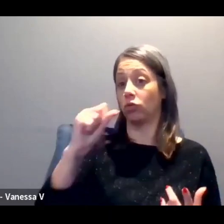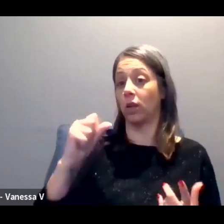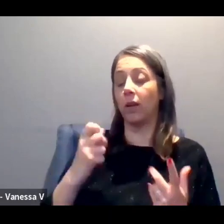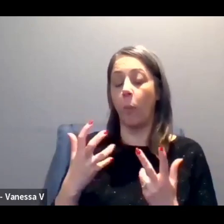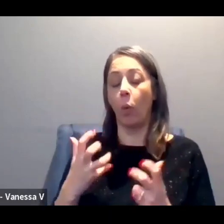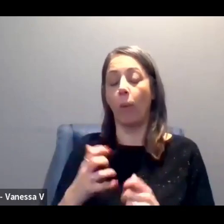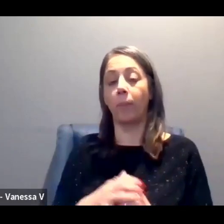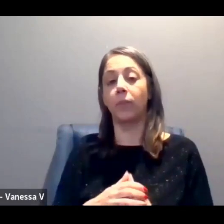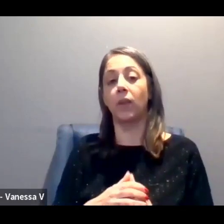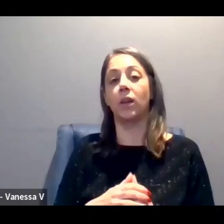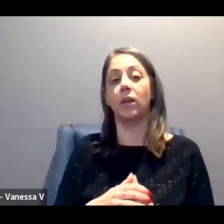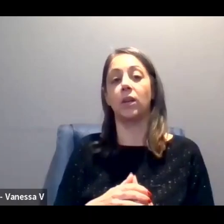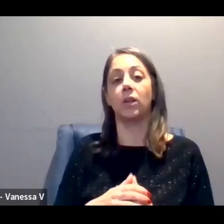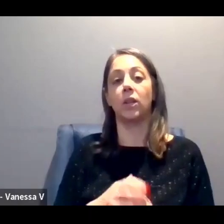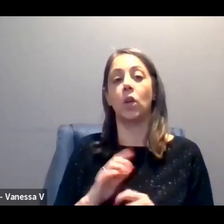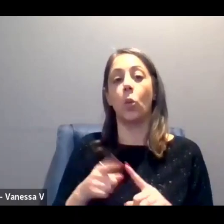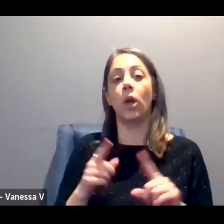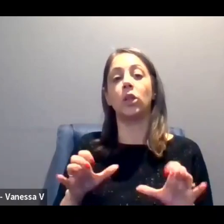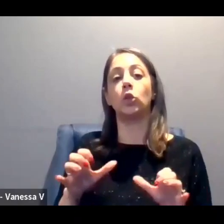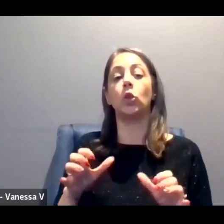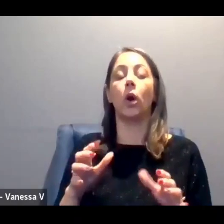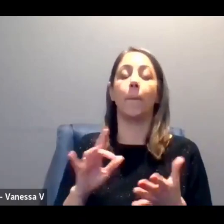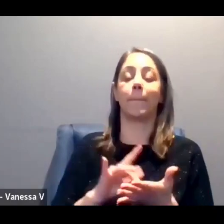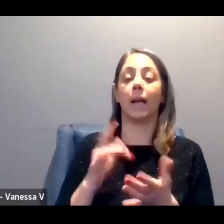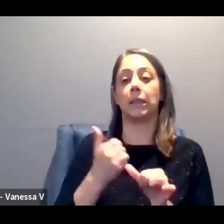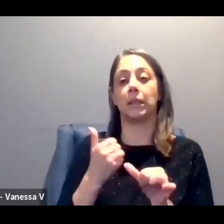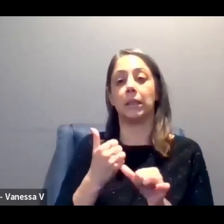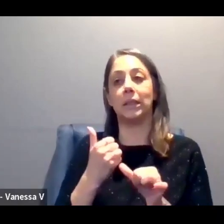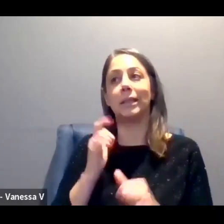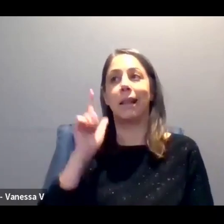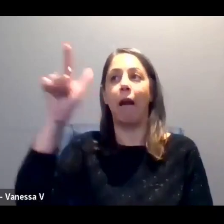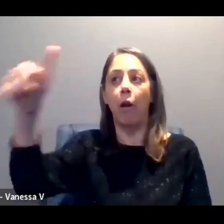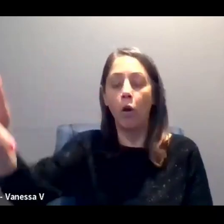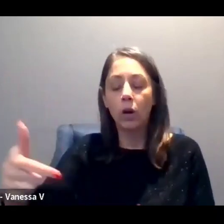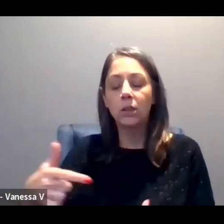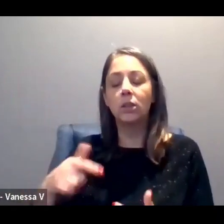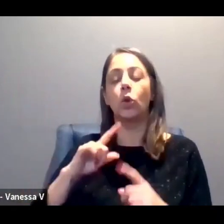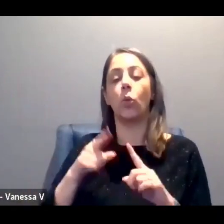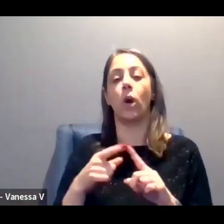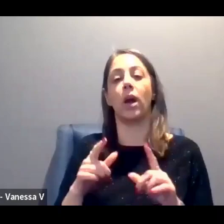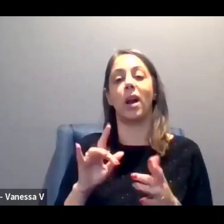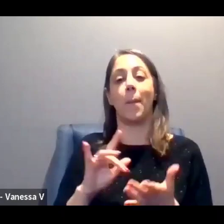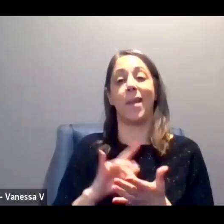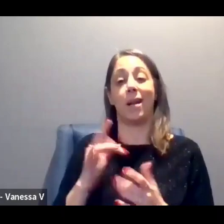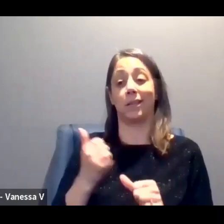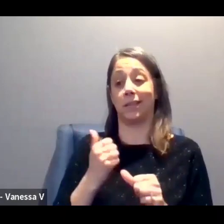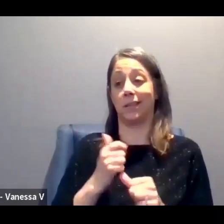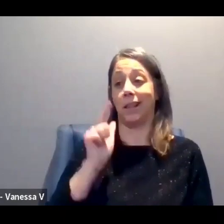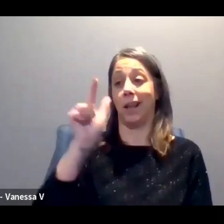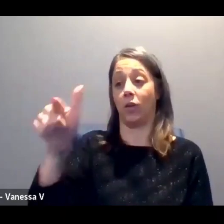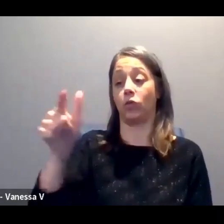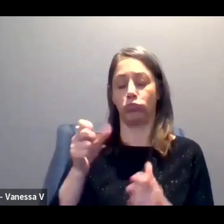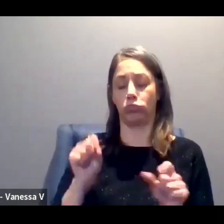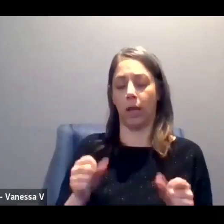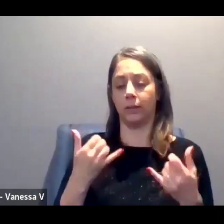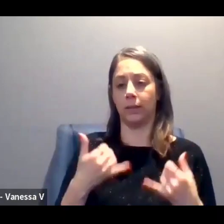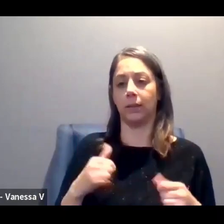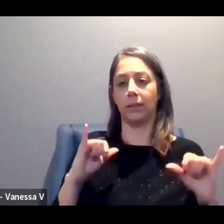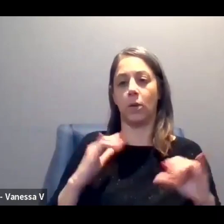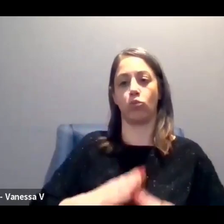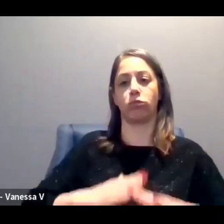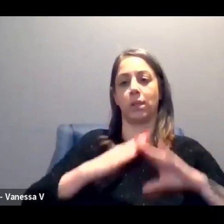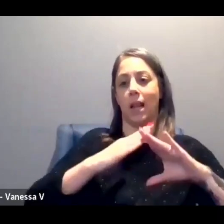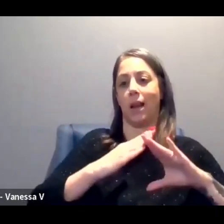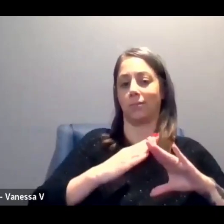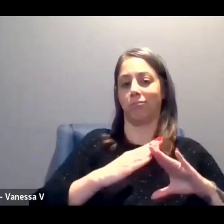and go on medical assistance down the road, that's the whole idea of it. You go on medical assistance down the road, you can still protect